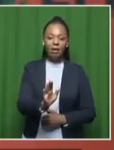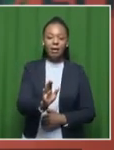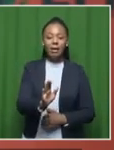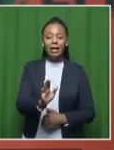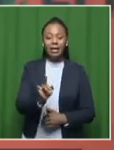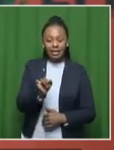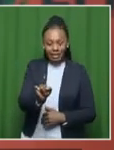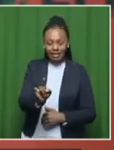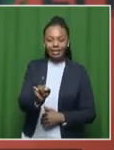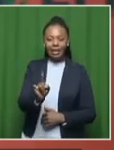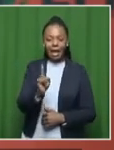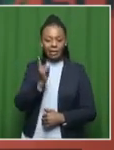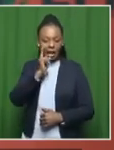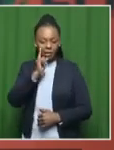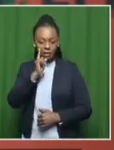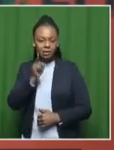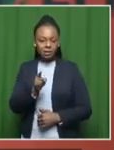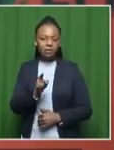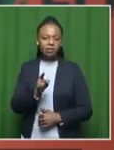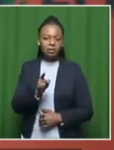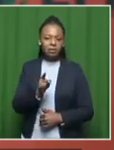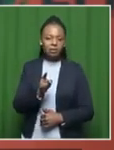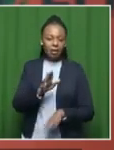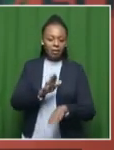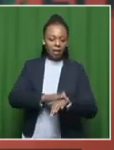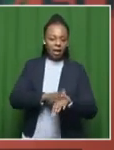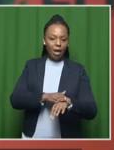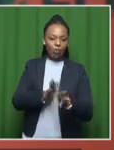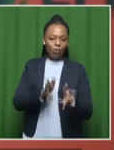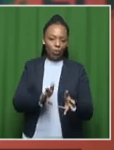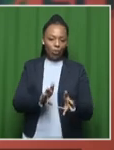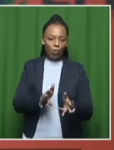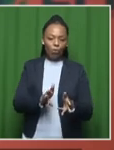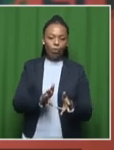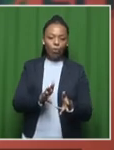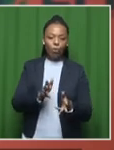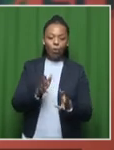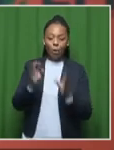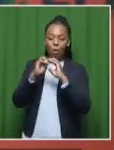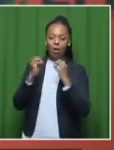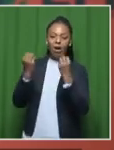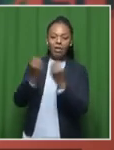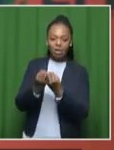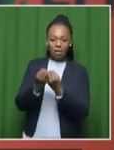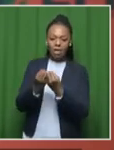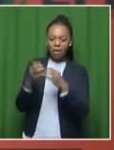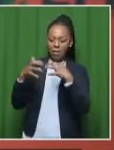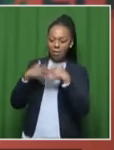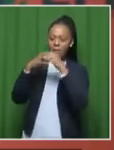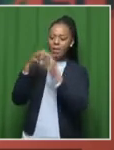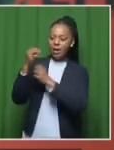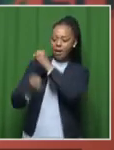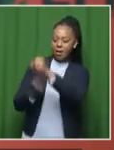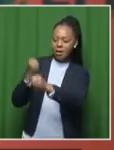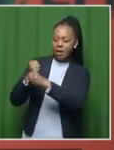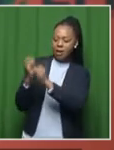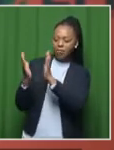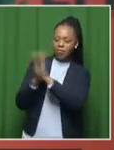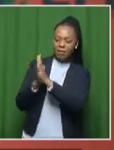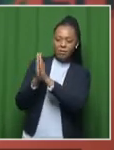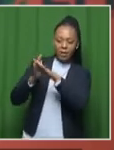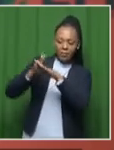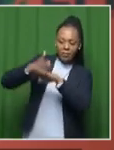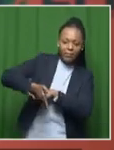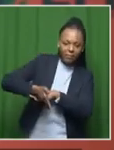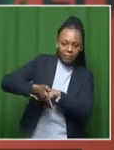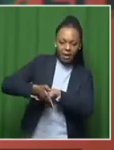This is a testing moment. The organization that has lived beyond 10 years has never been